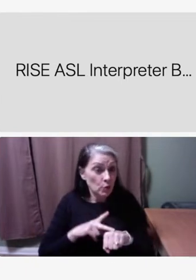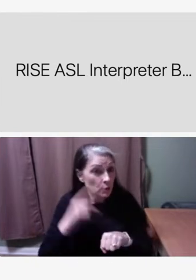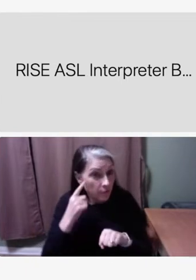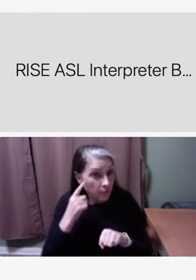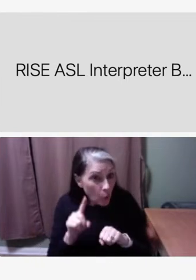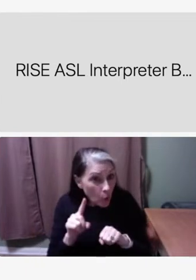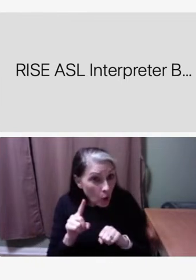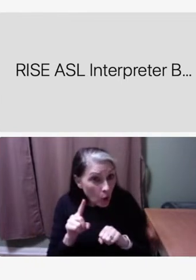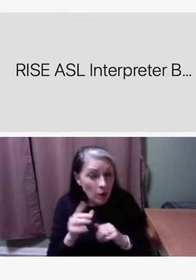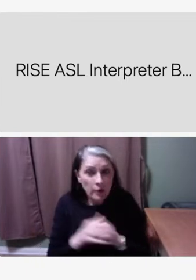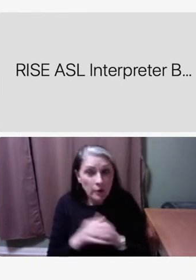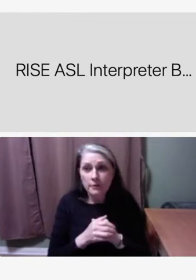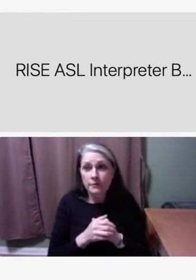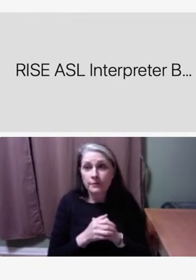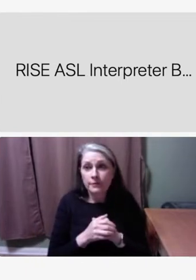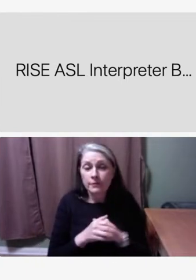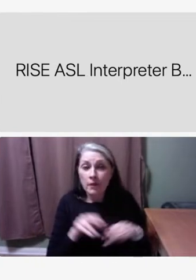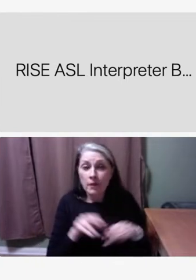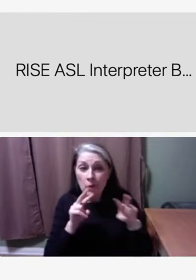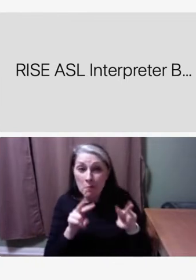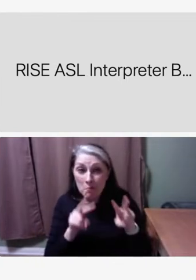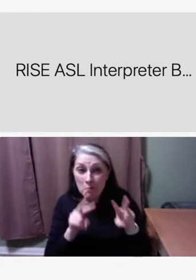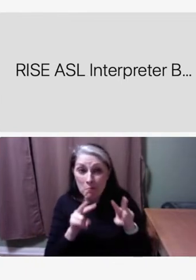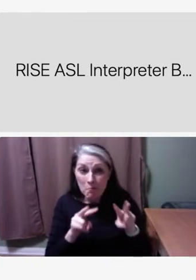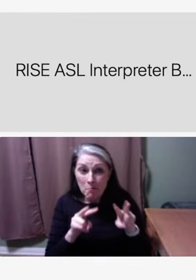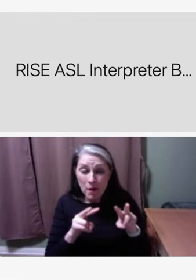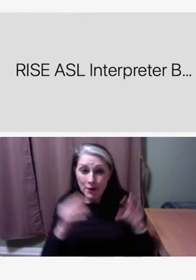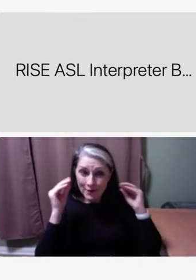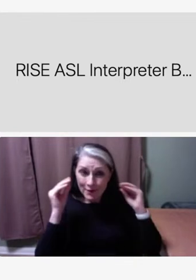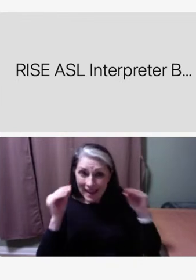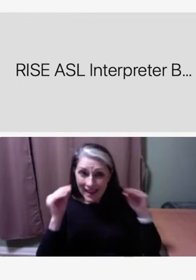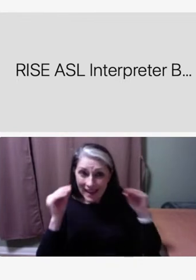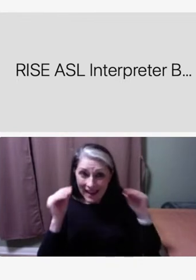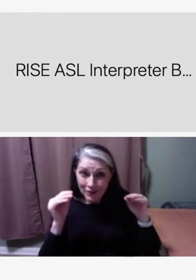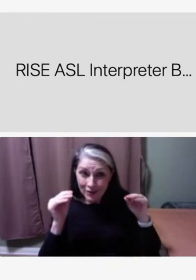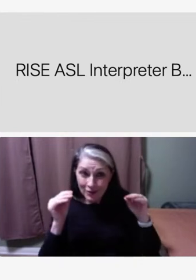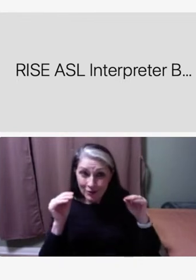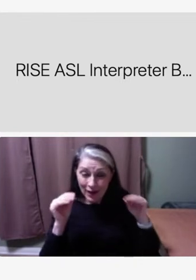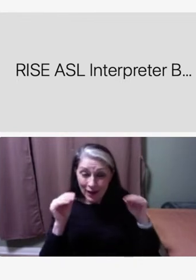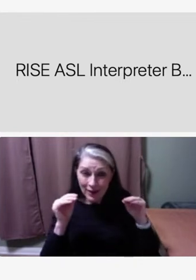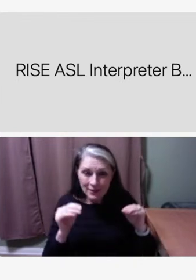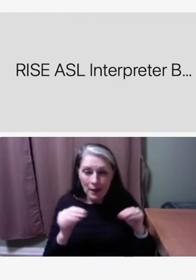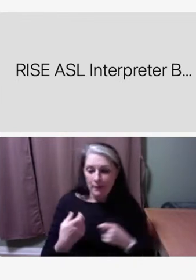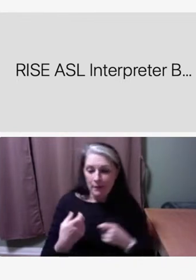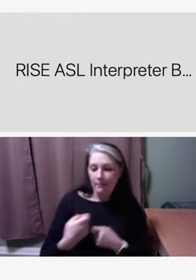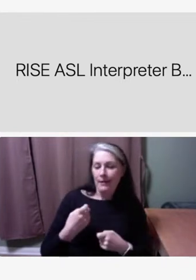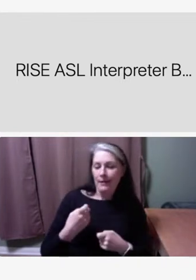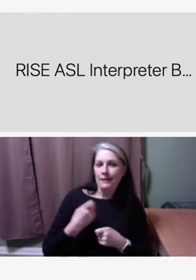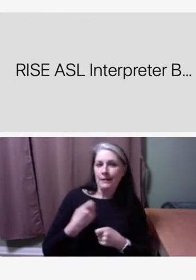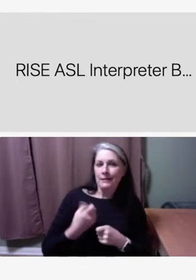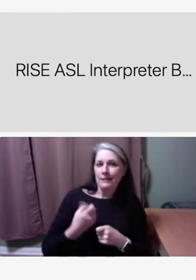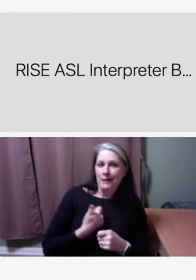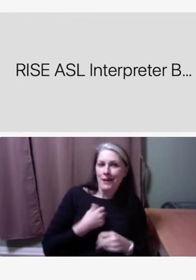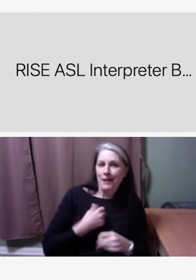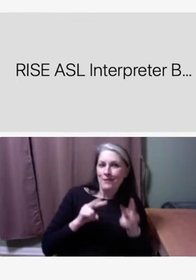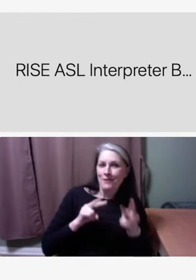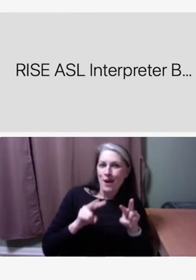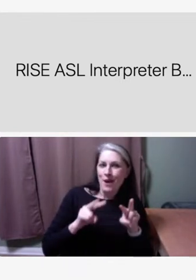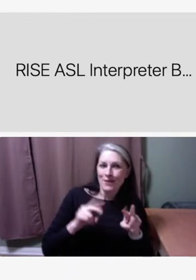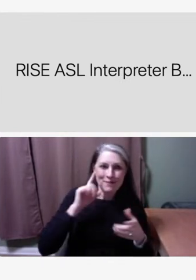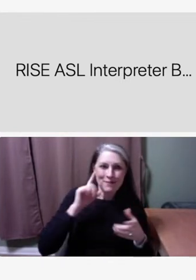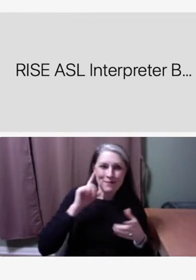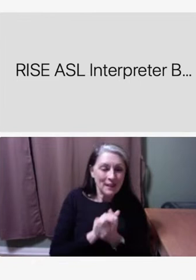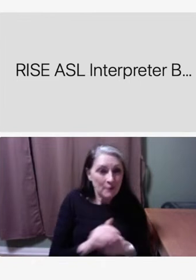monitoring that kind of instruction, since we're teasing me about my monitoring belief, because it was